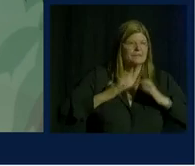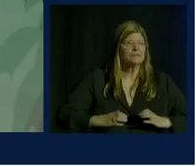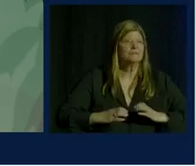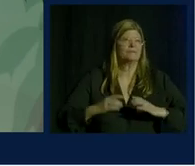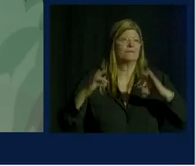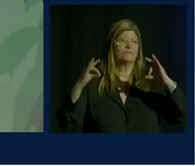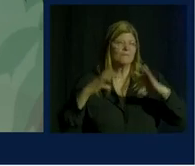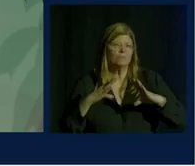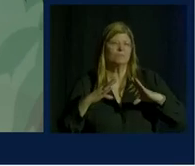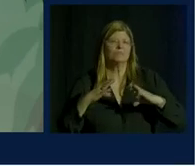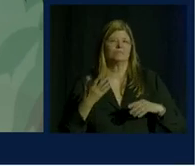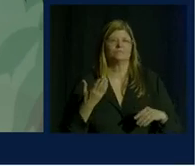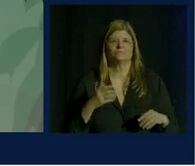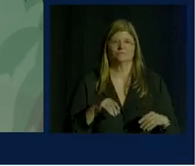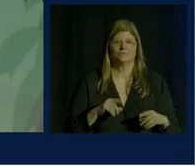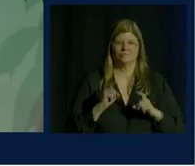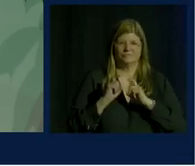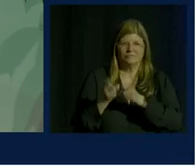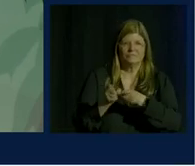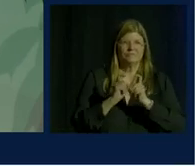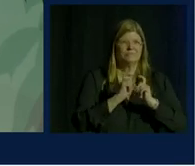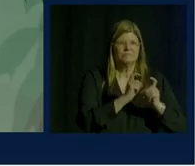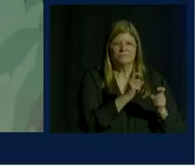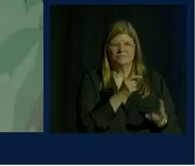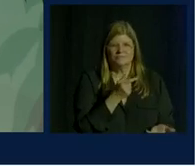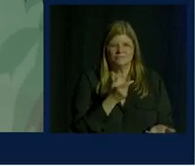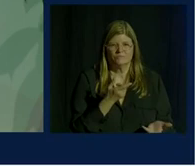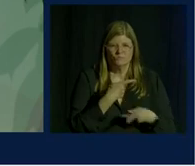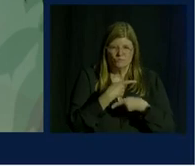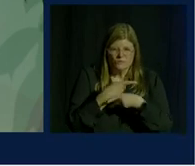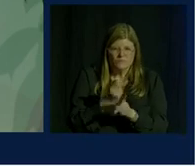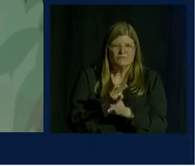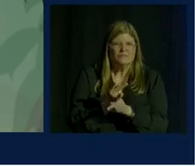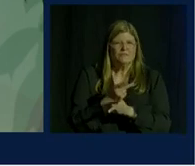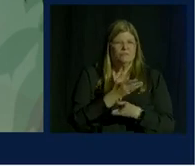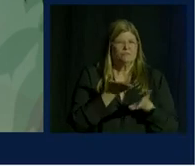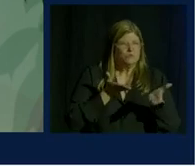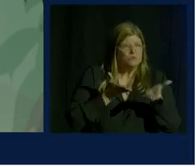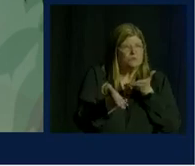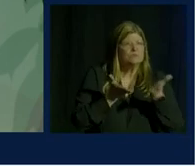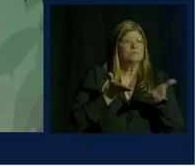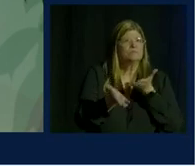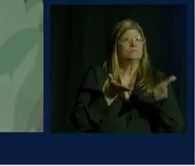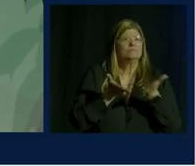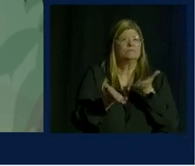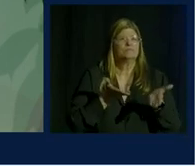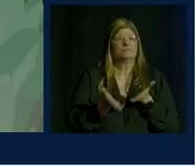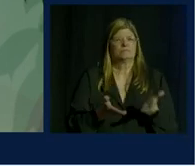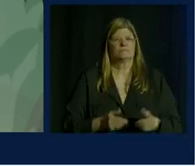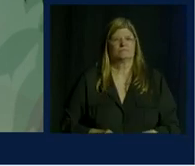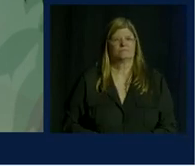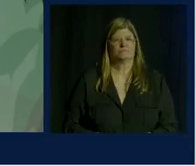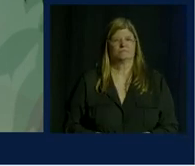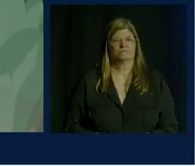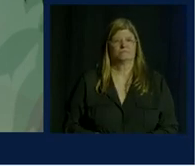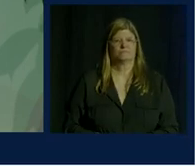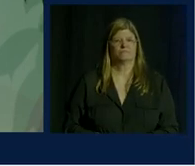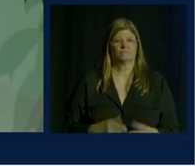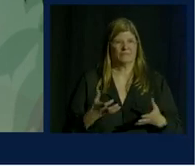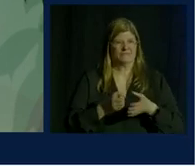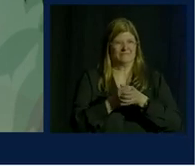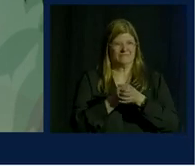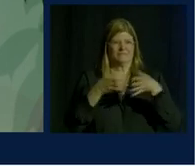us, that's where we would like to go. Continue to expand the number of brick and mortar shops that we've got, and they've